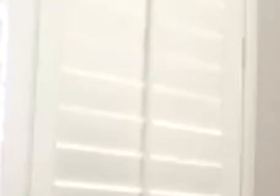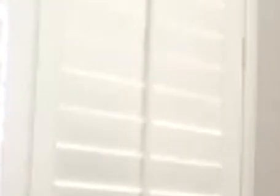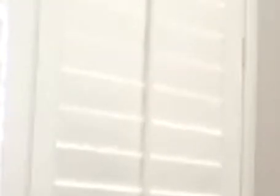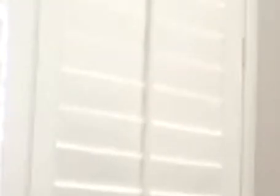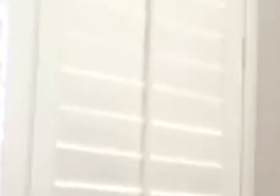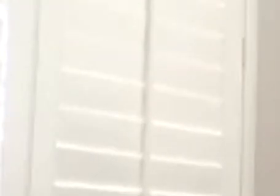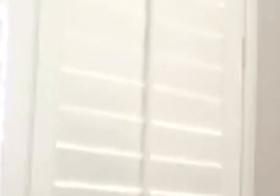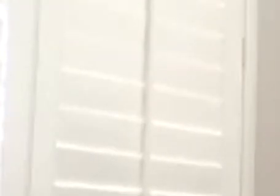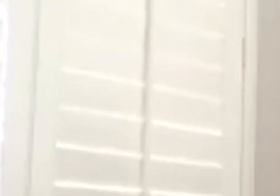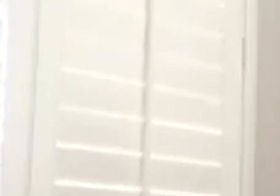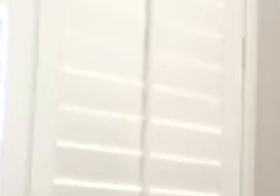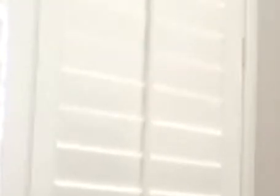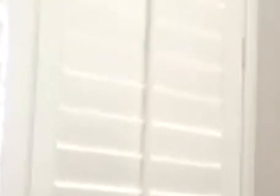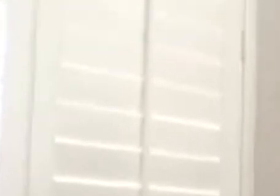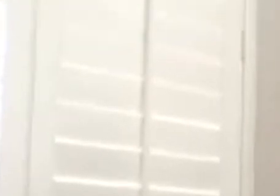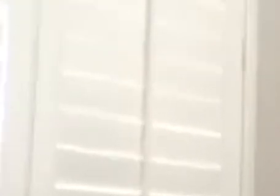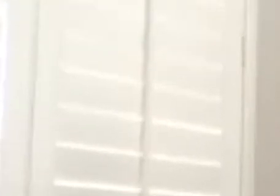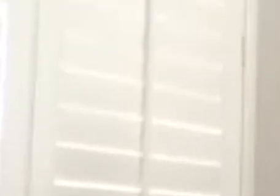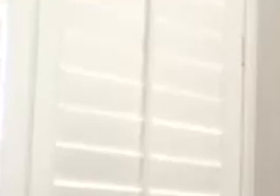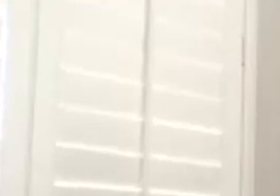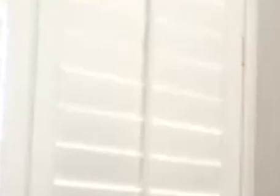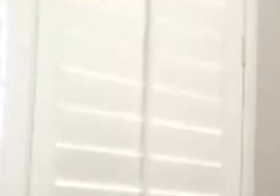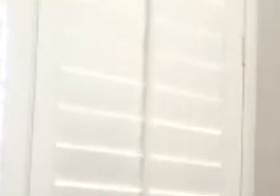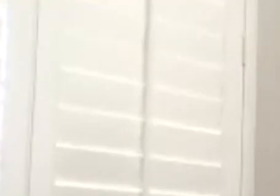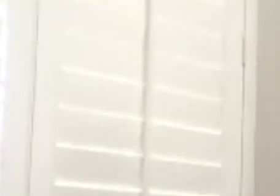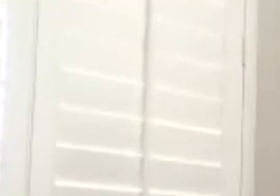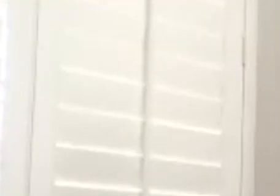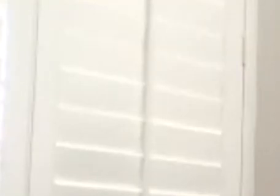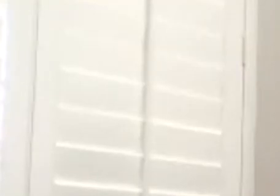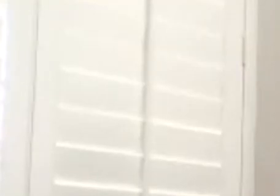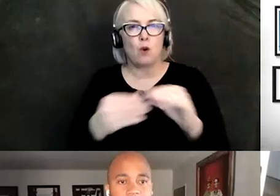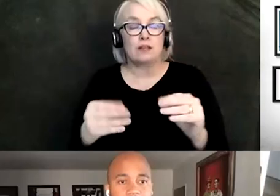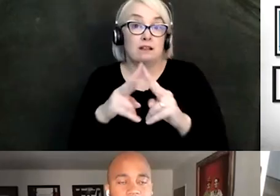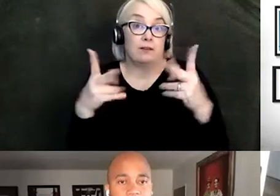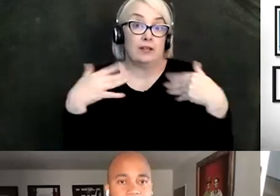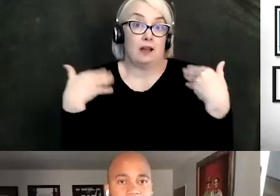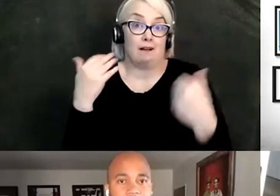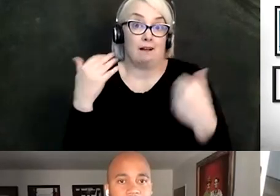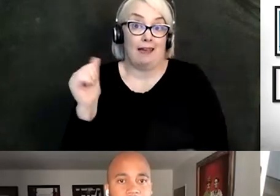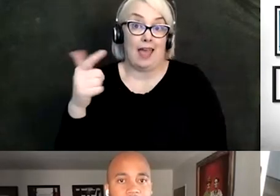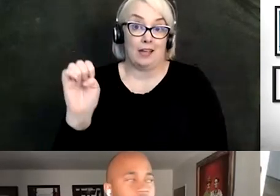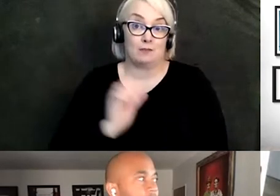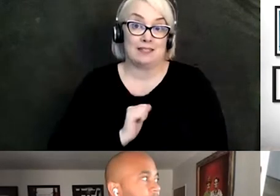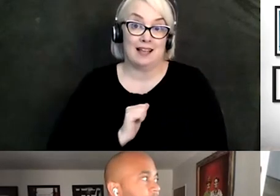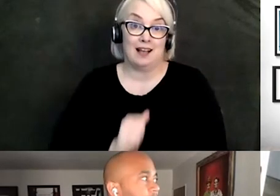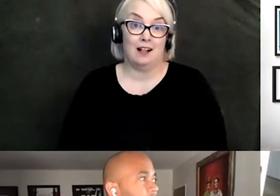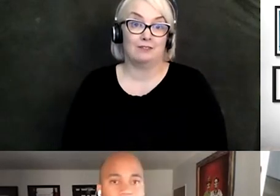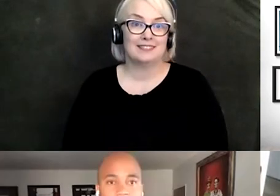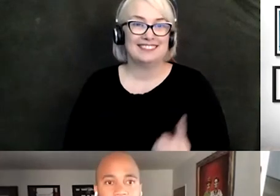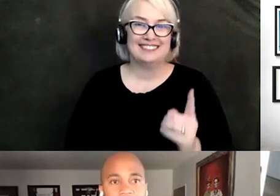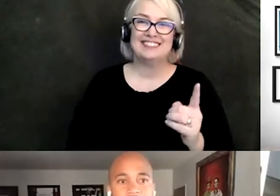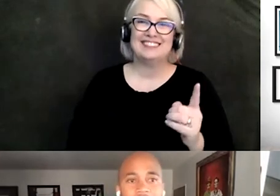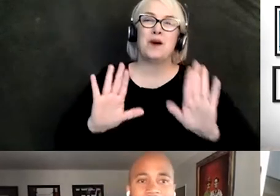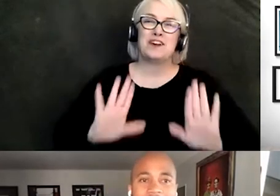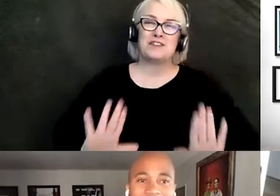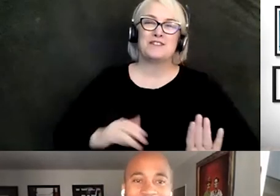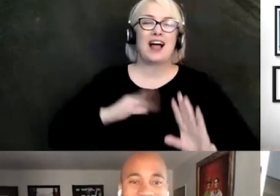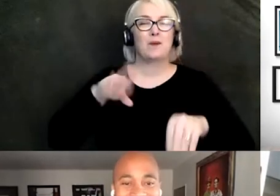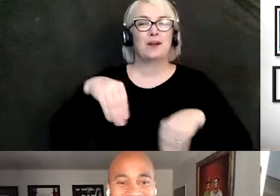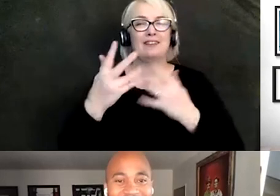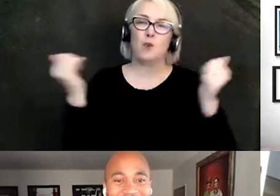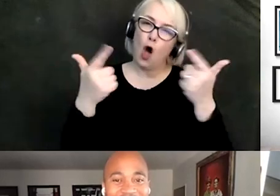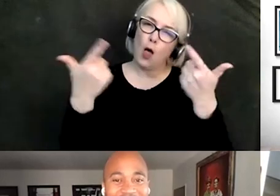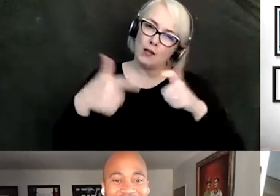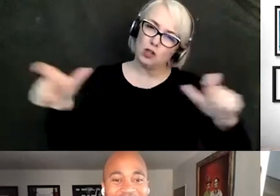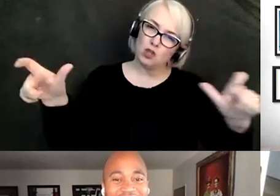me interested in stories telling in a way at a, at a really young age. That's great. I'm going to give all of you guys a